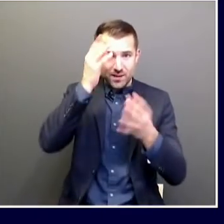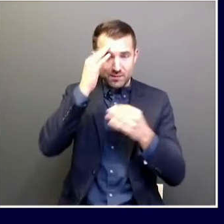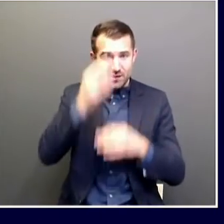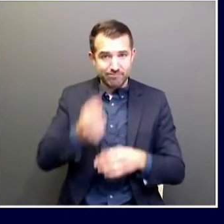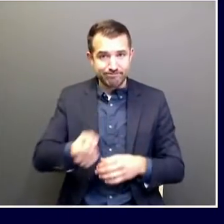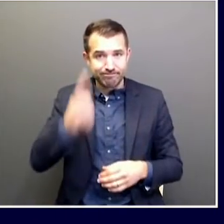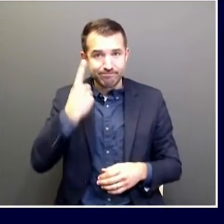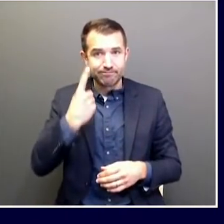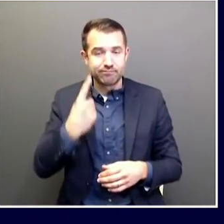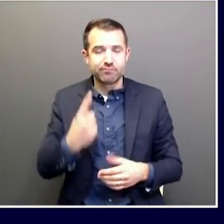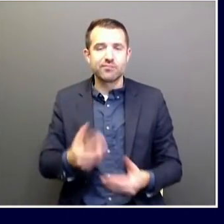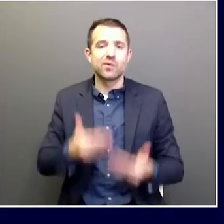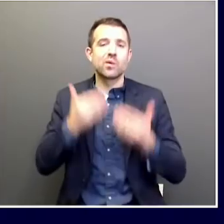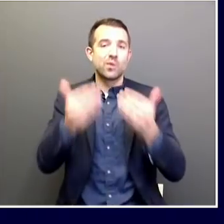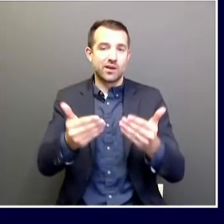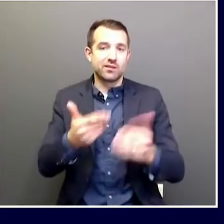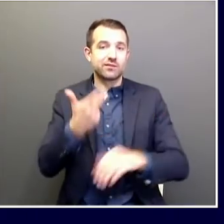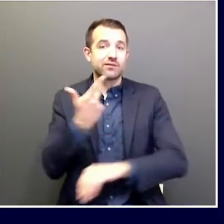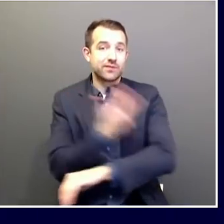shot.